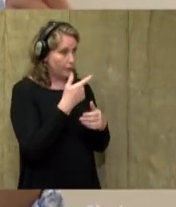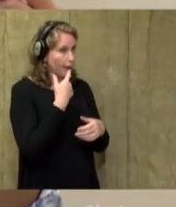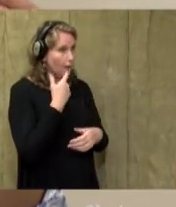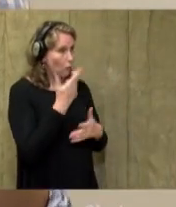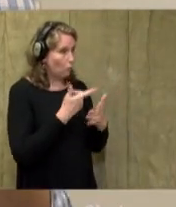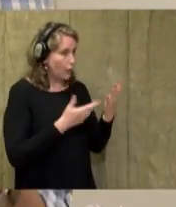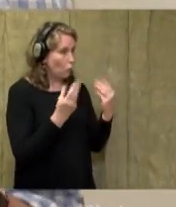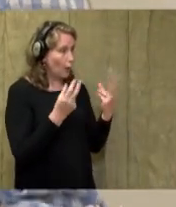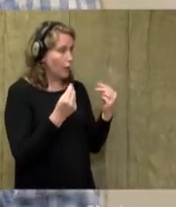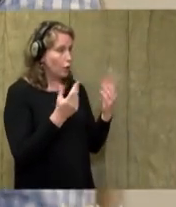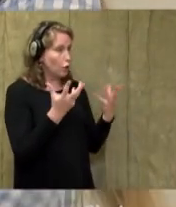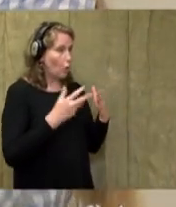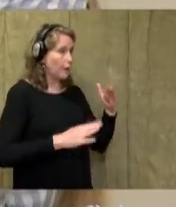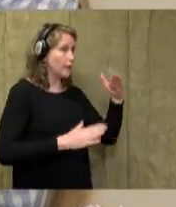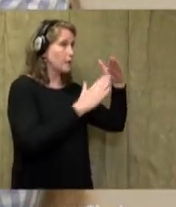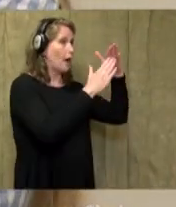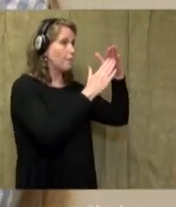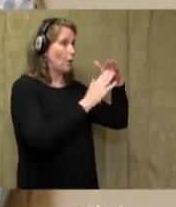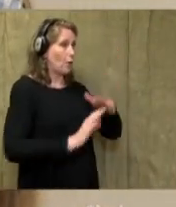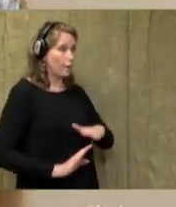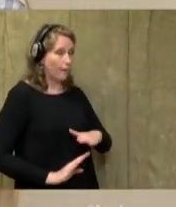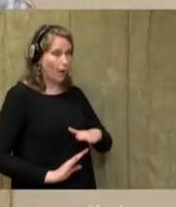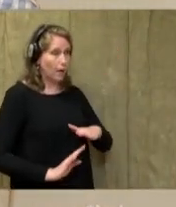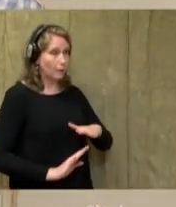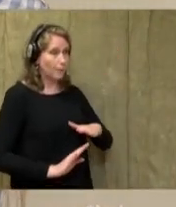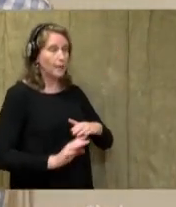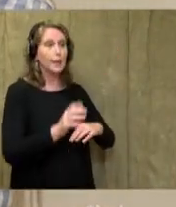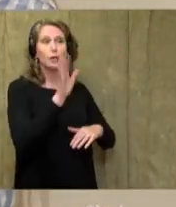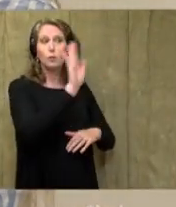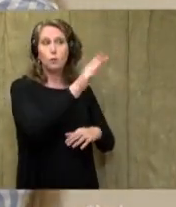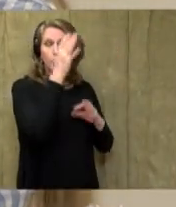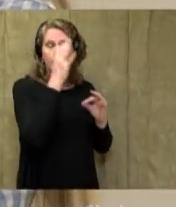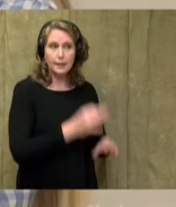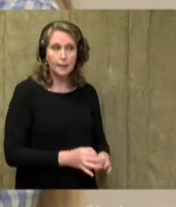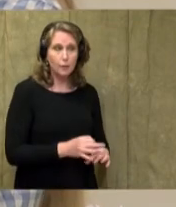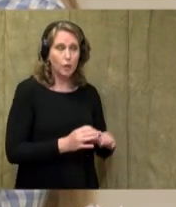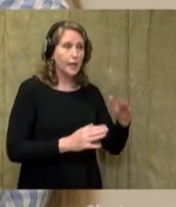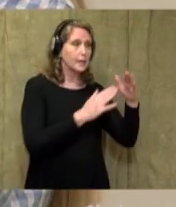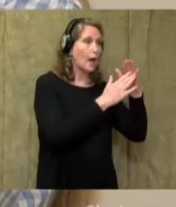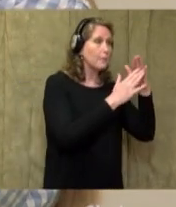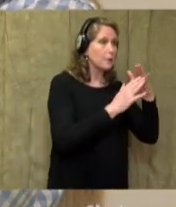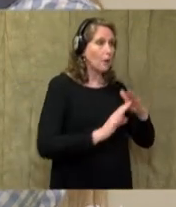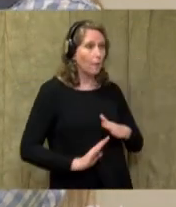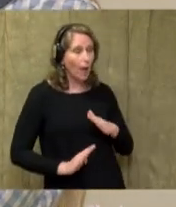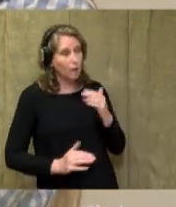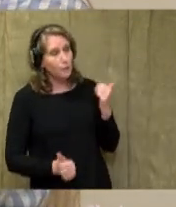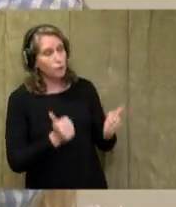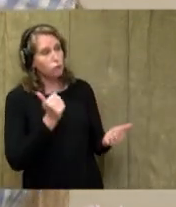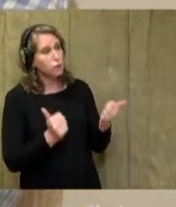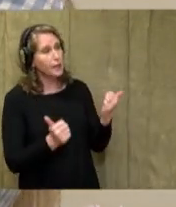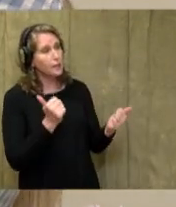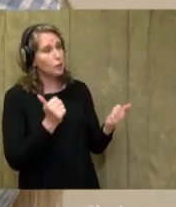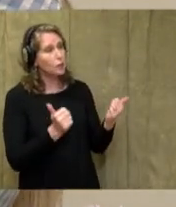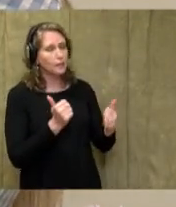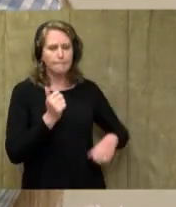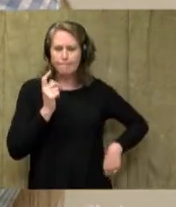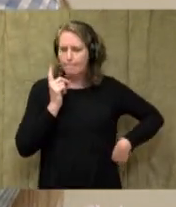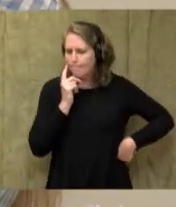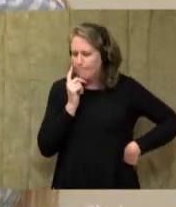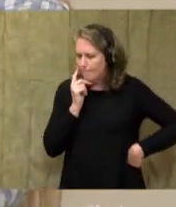top half or the bottom half? It's up to you. Tops or bottoms?" "Let's